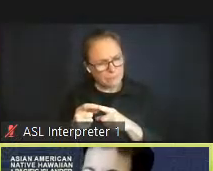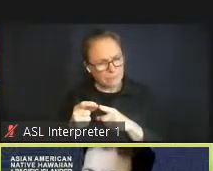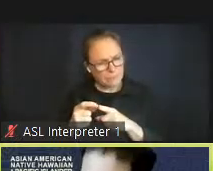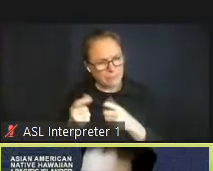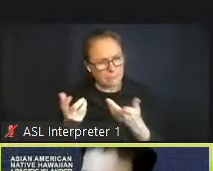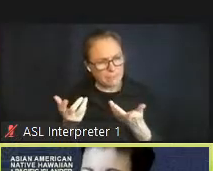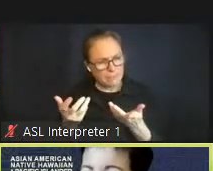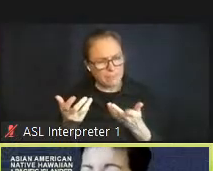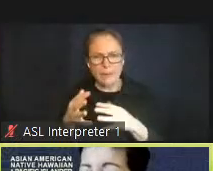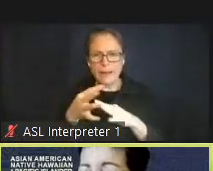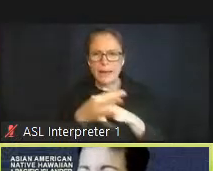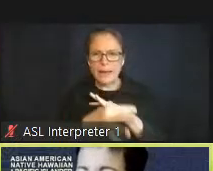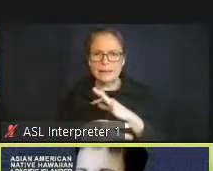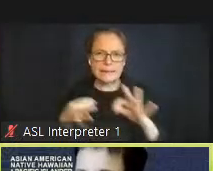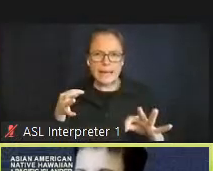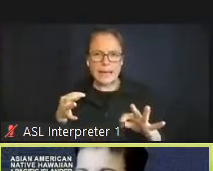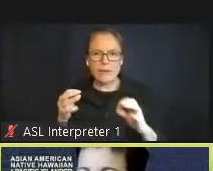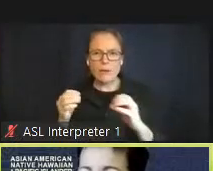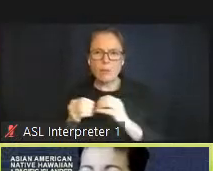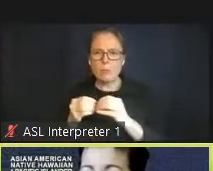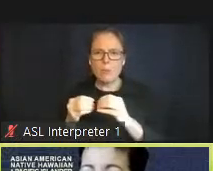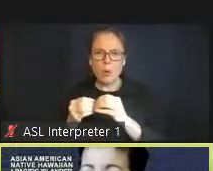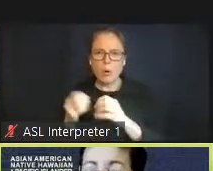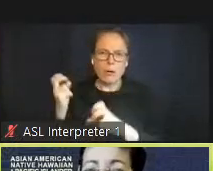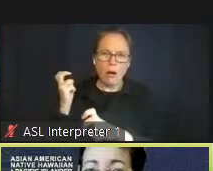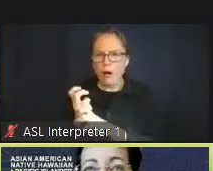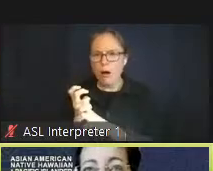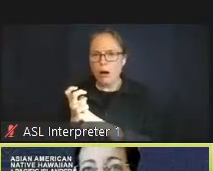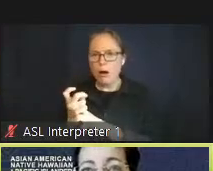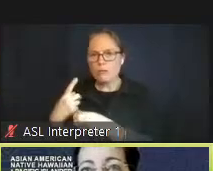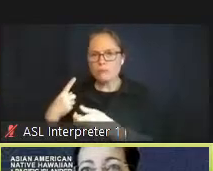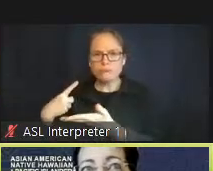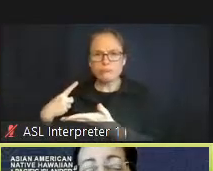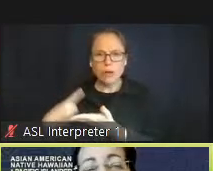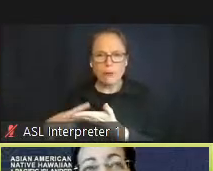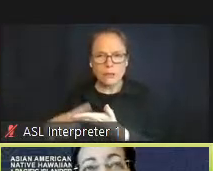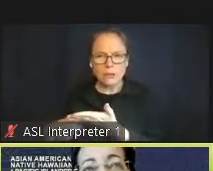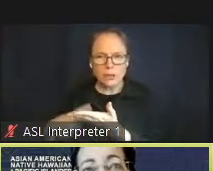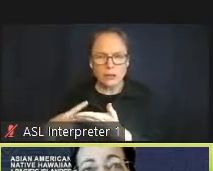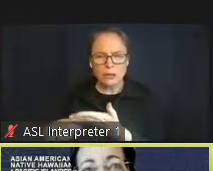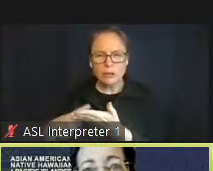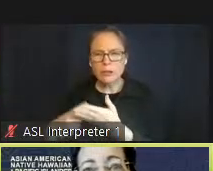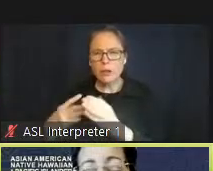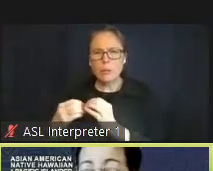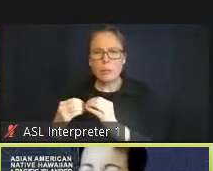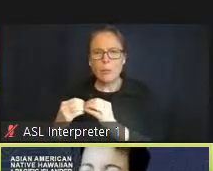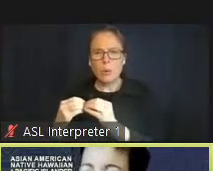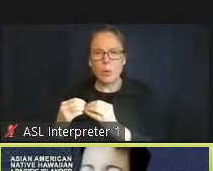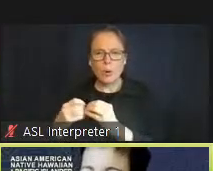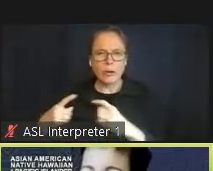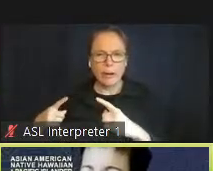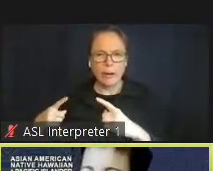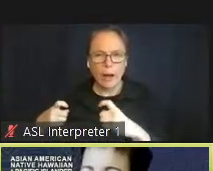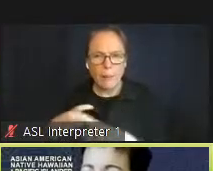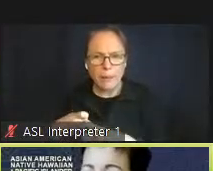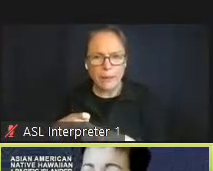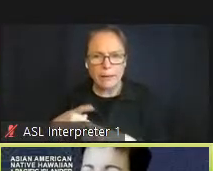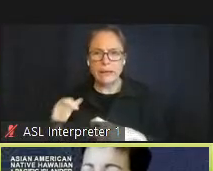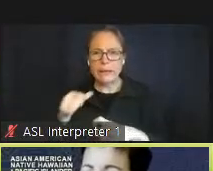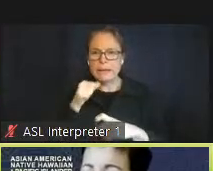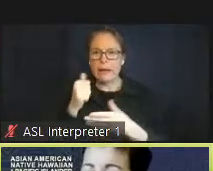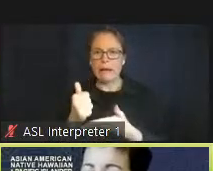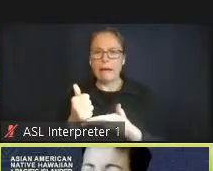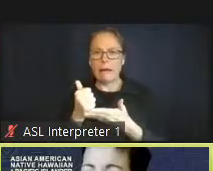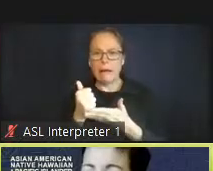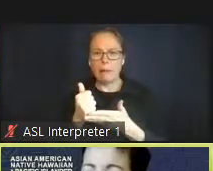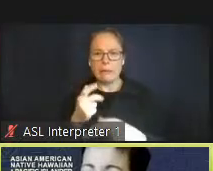more harsh conversations that don't necessarily help maintain relationships